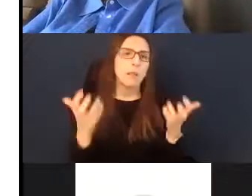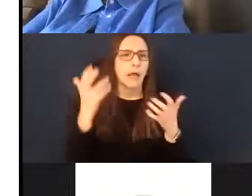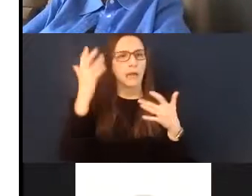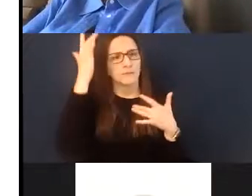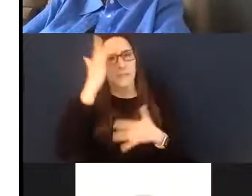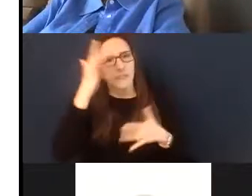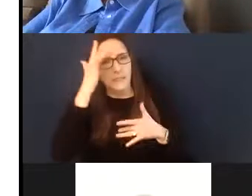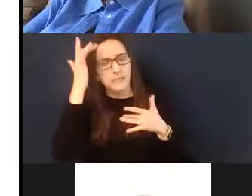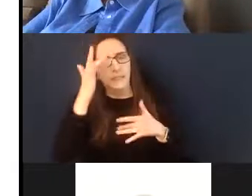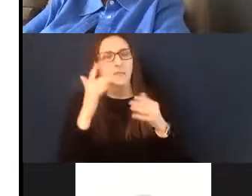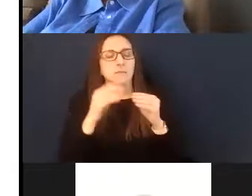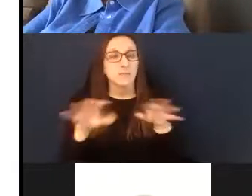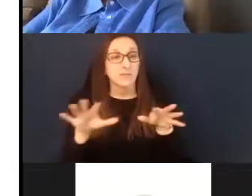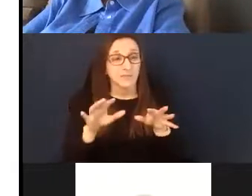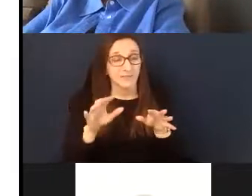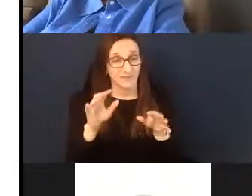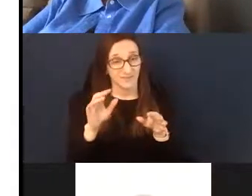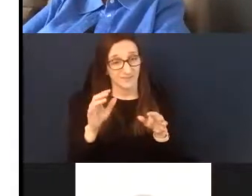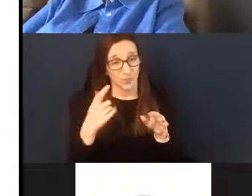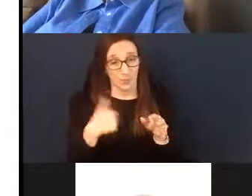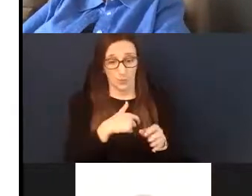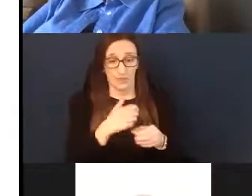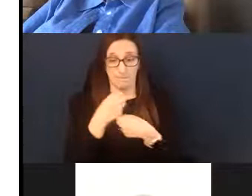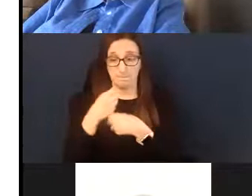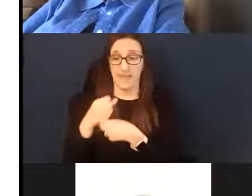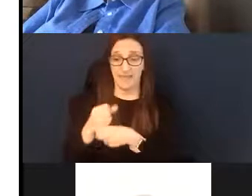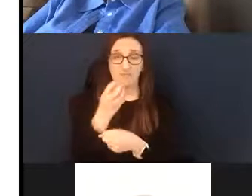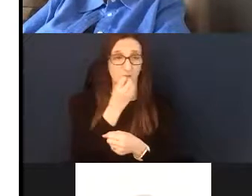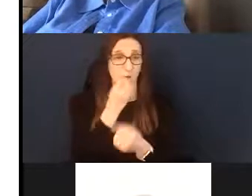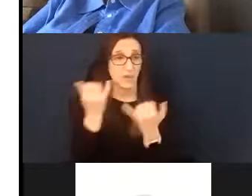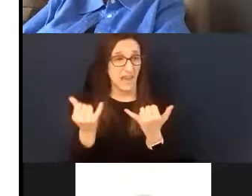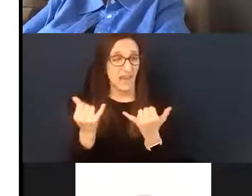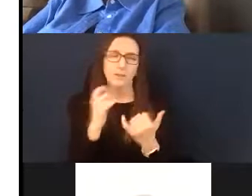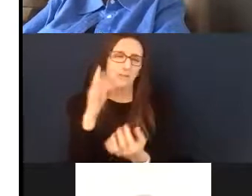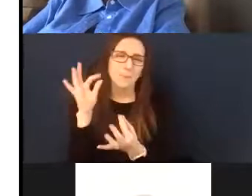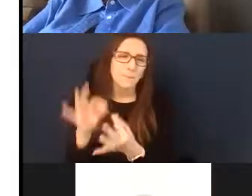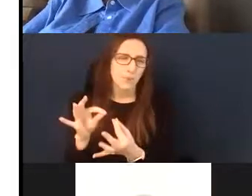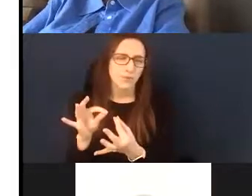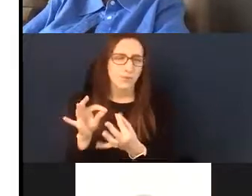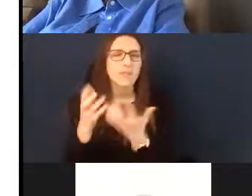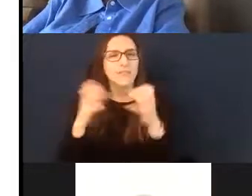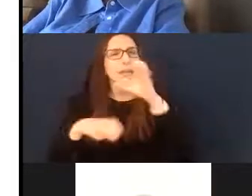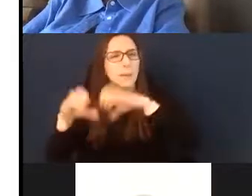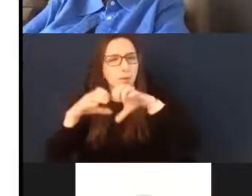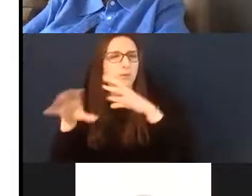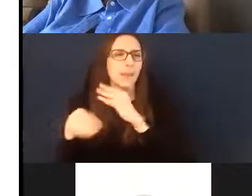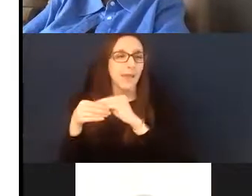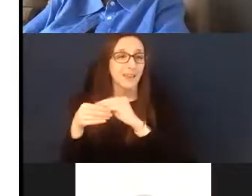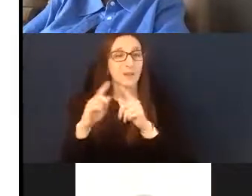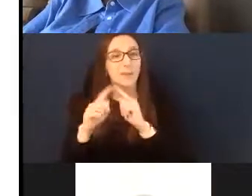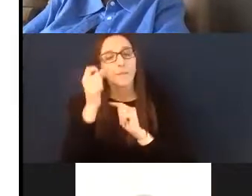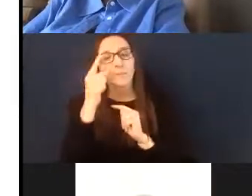Now, I'm not saying the entire way we produce food isn't perfect, but there has been a vast amount of fat and